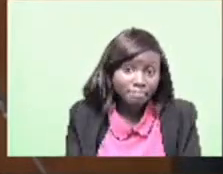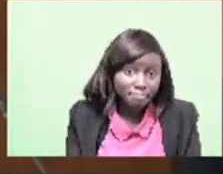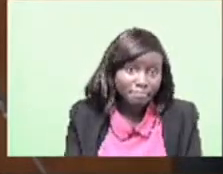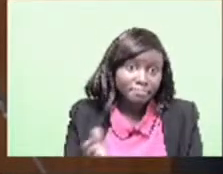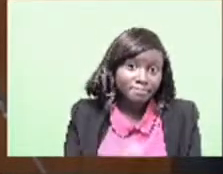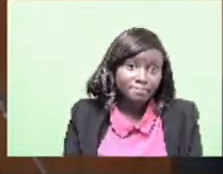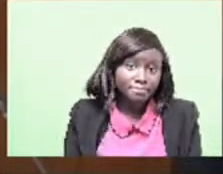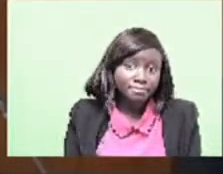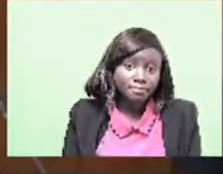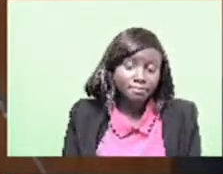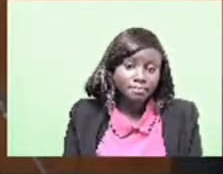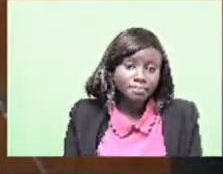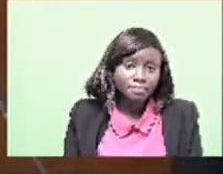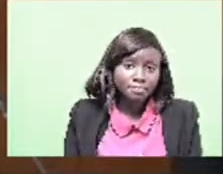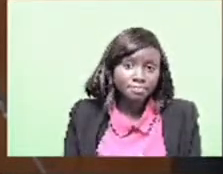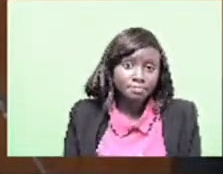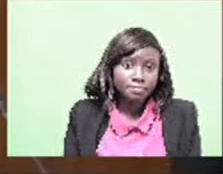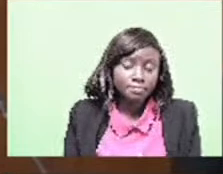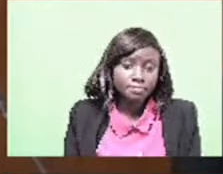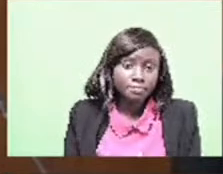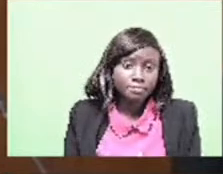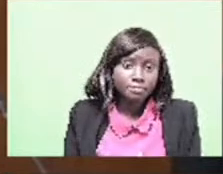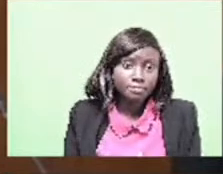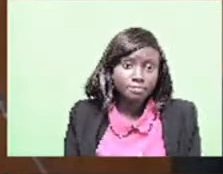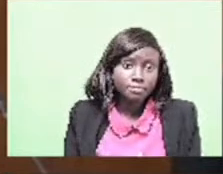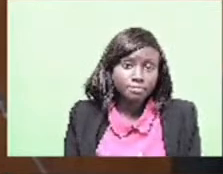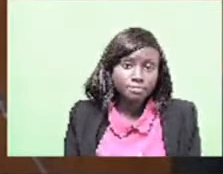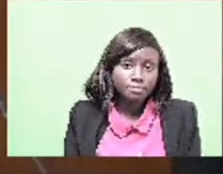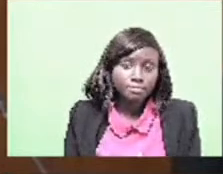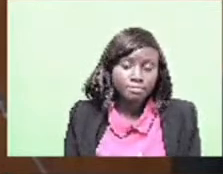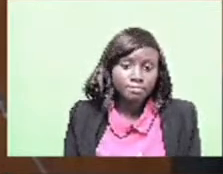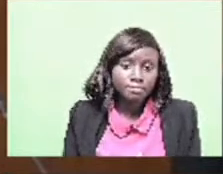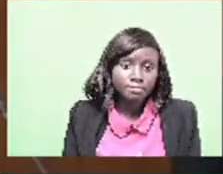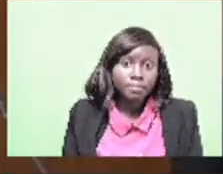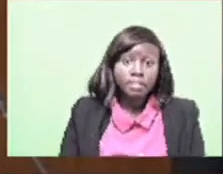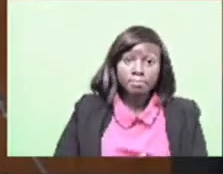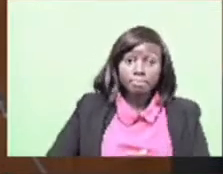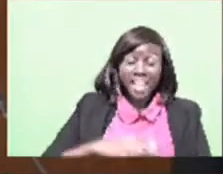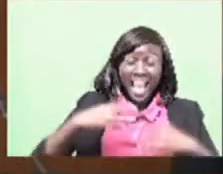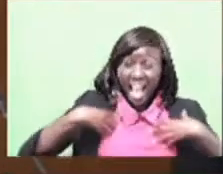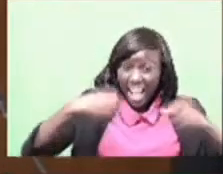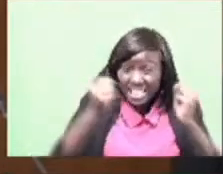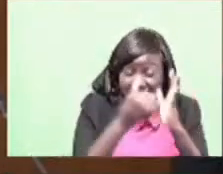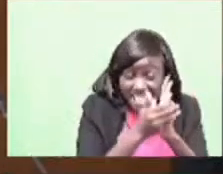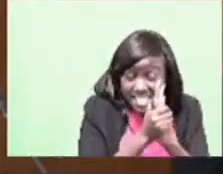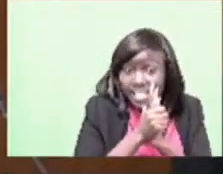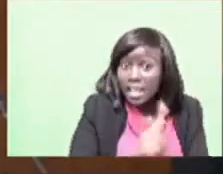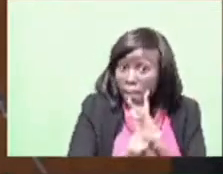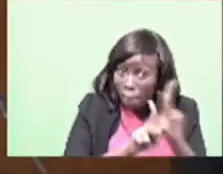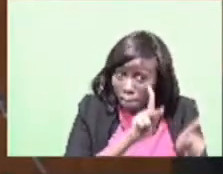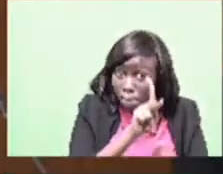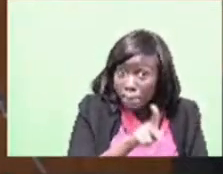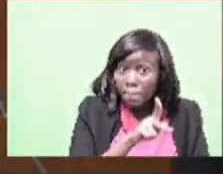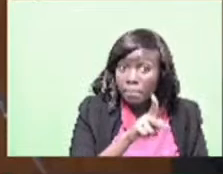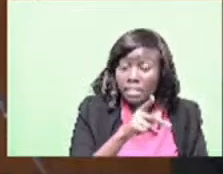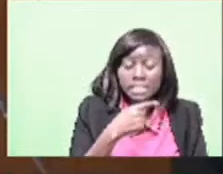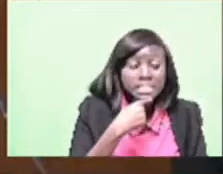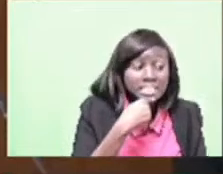while, because the health experts have asked us for it. The health experts have asked the Minister of Health, the Prime